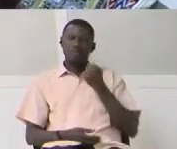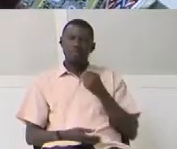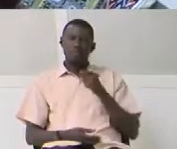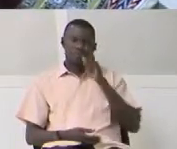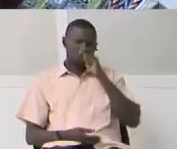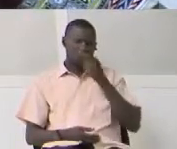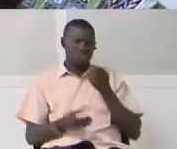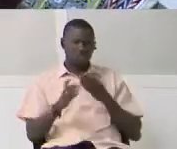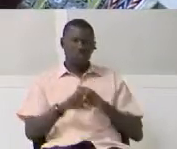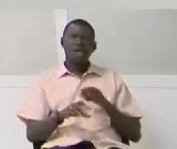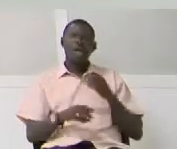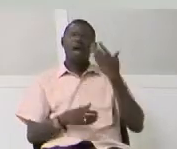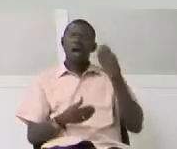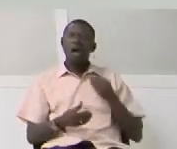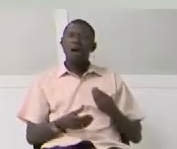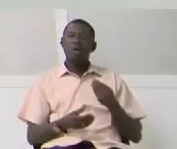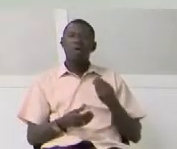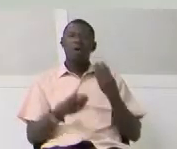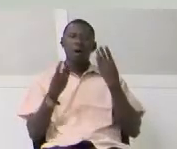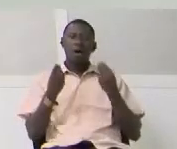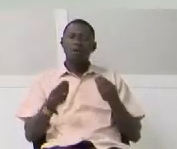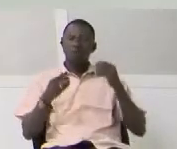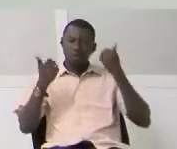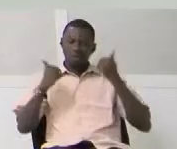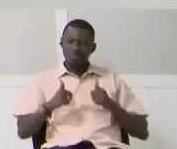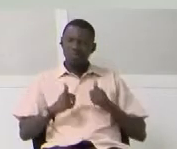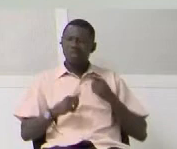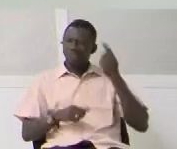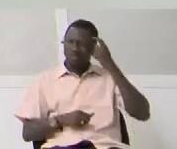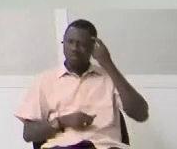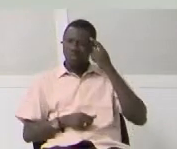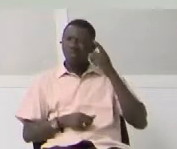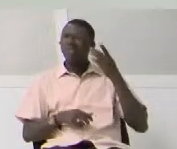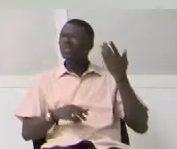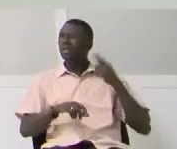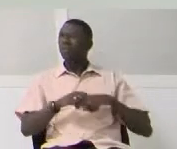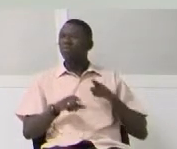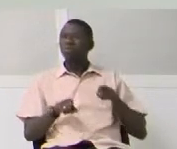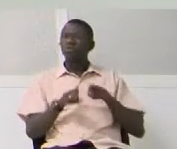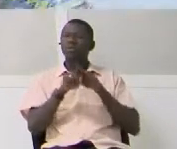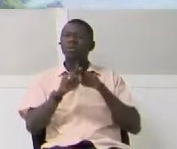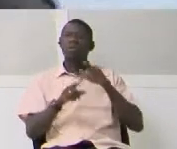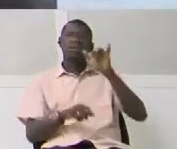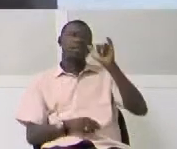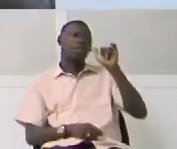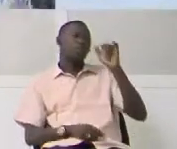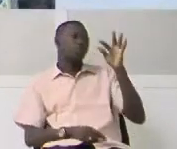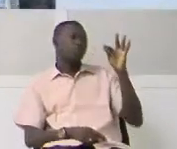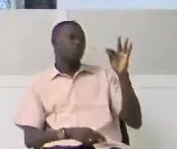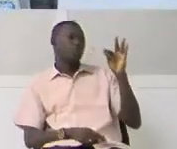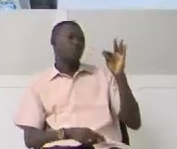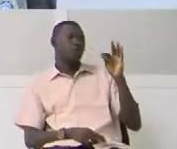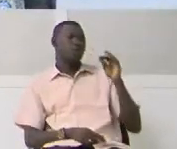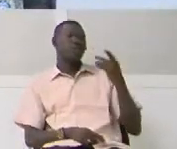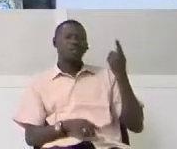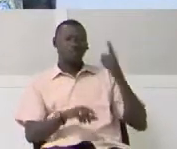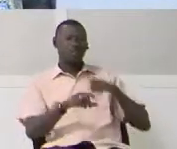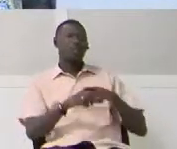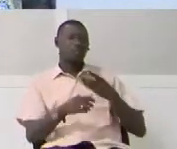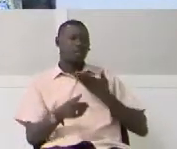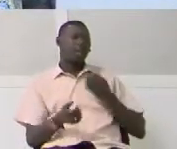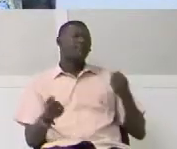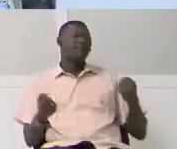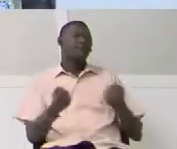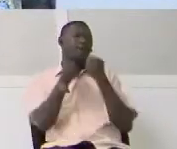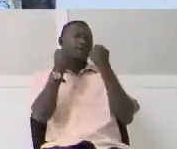death was a convoy, I think when he was with young about today or something like that. Wow, still a guy, I'm accident, but we don't know.